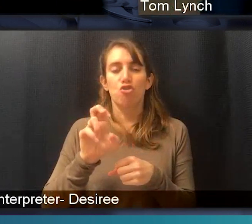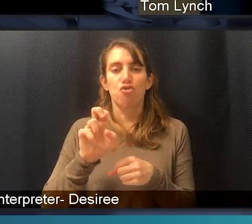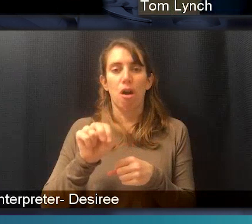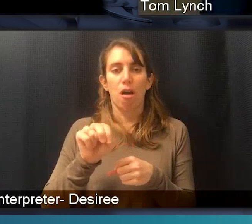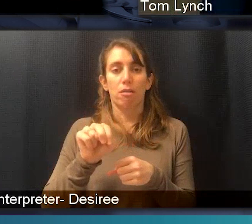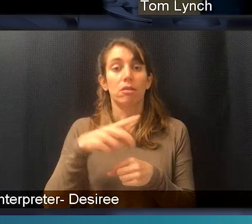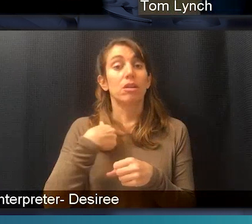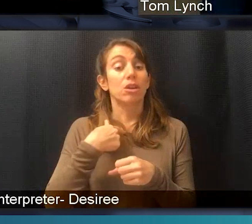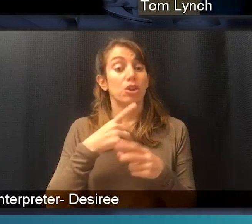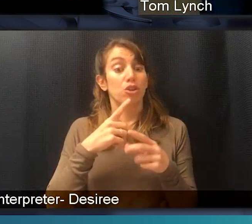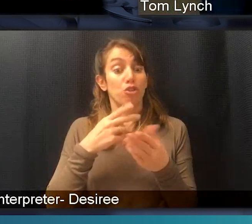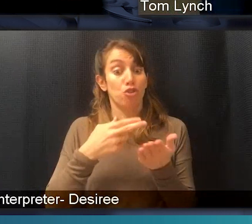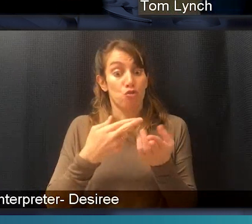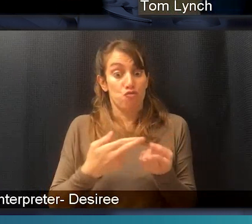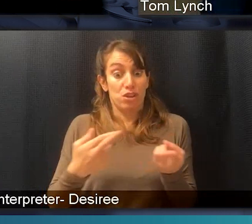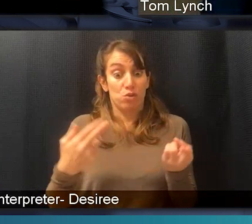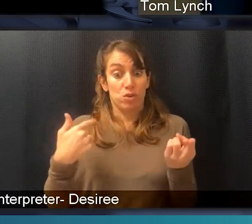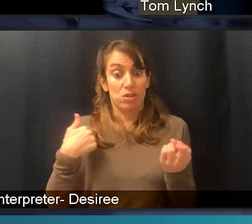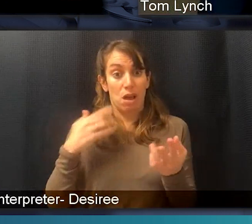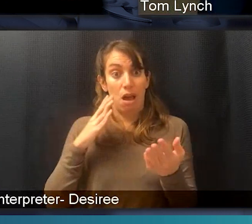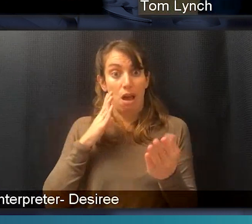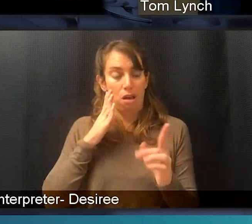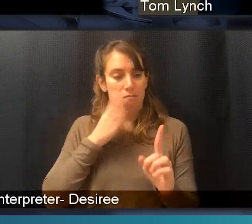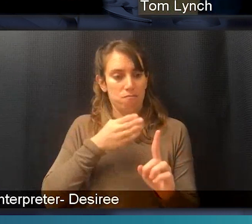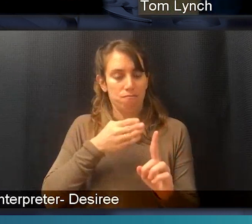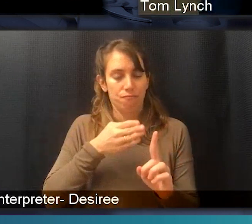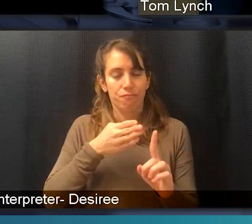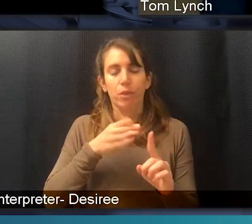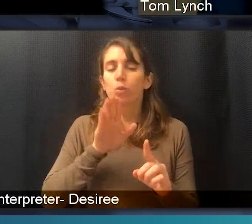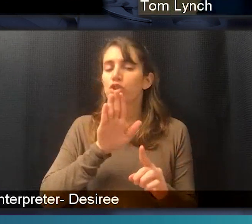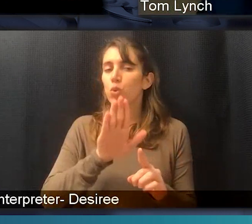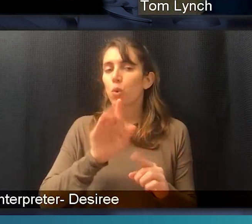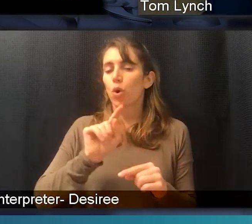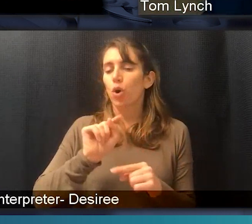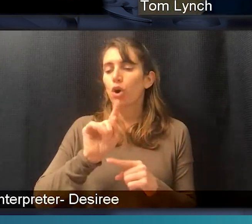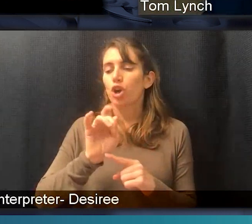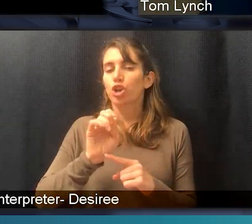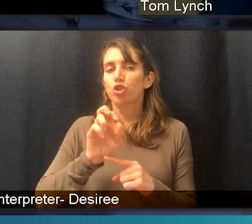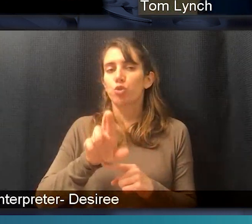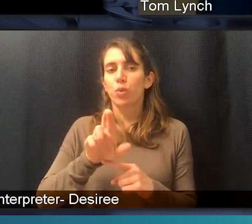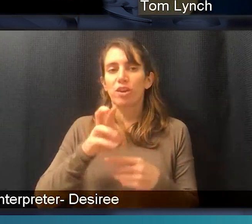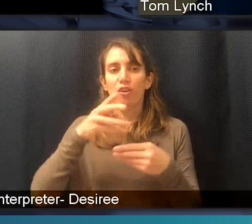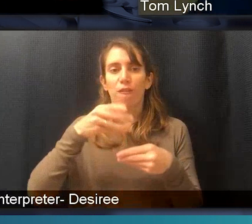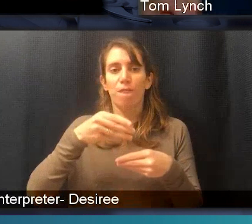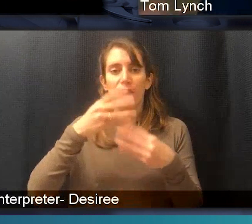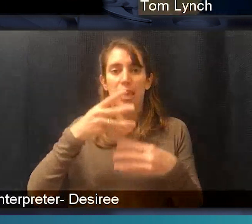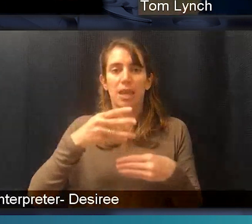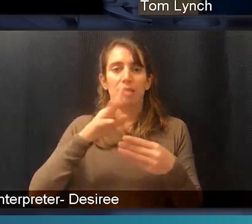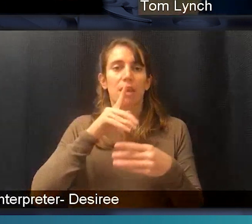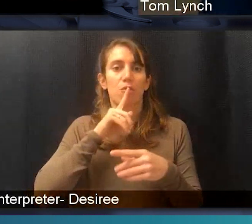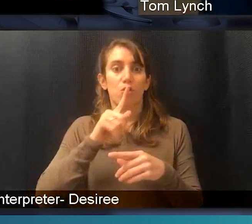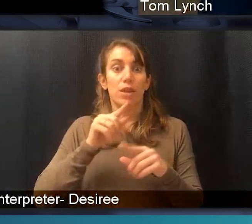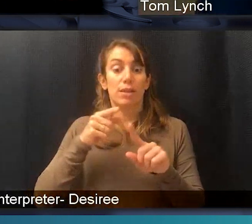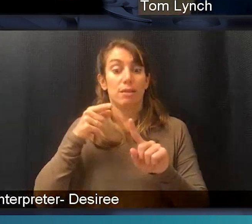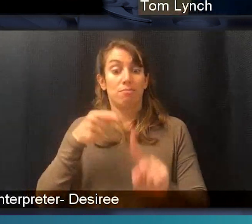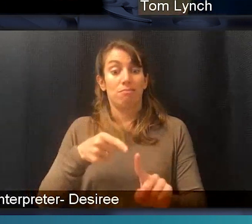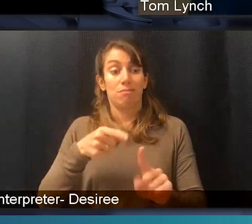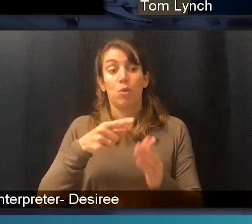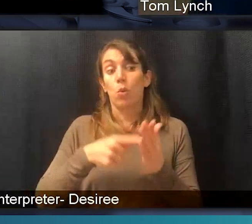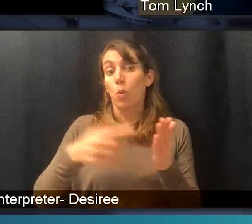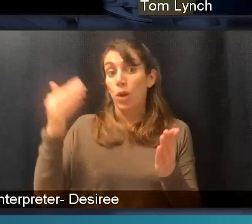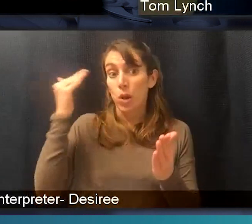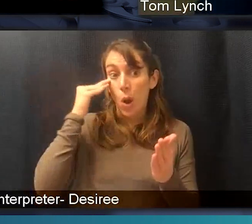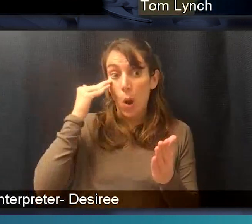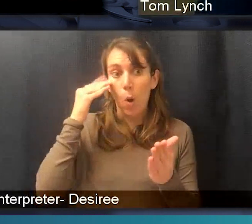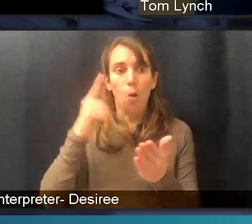feed during the holiday that was able to very clearly point out what we know, what we don't know. Now, that was